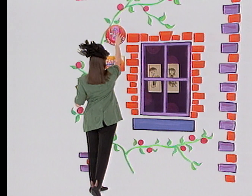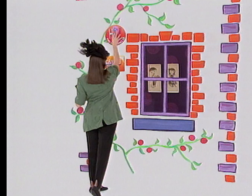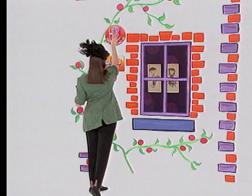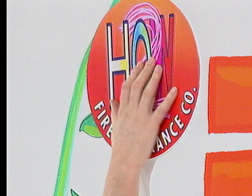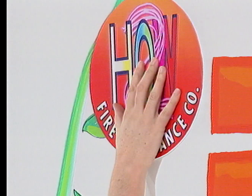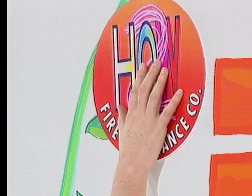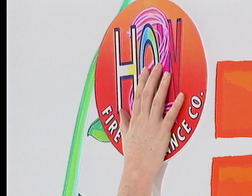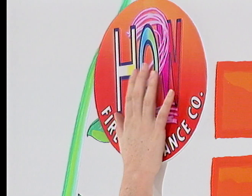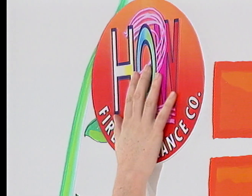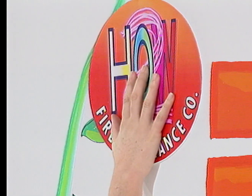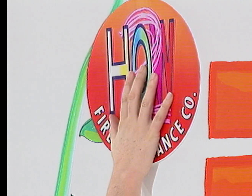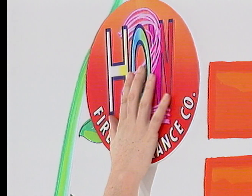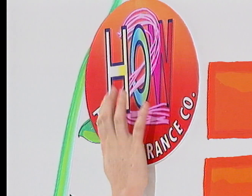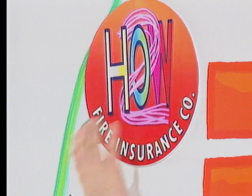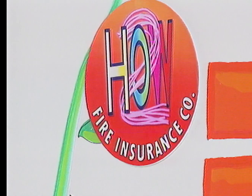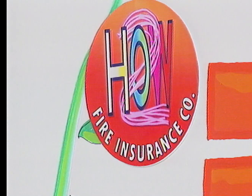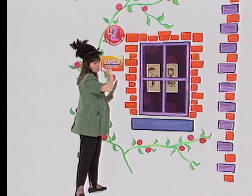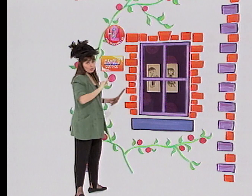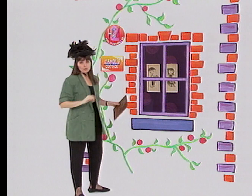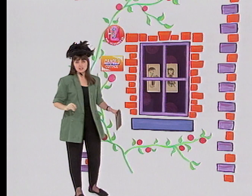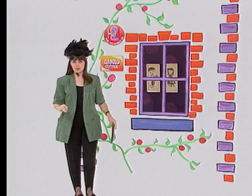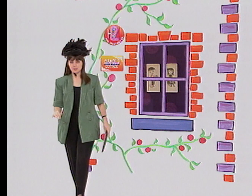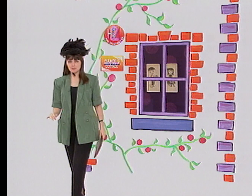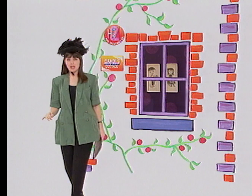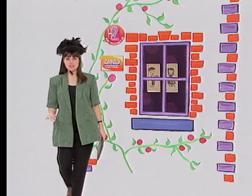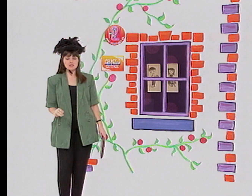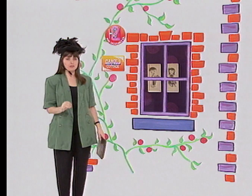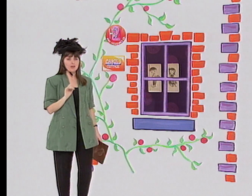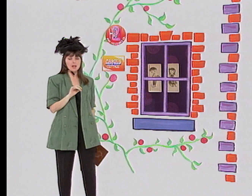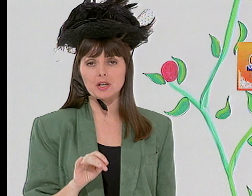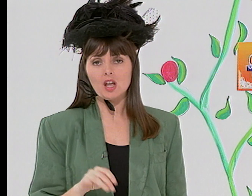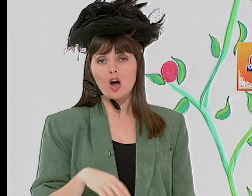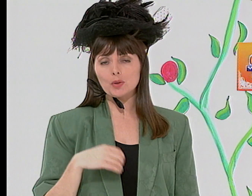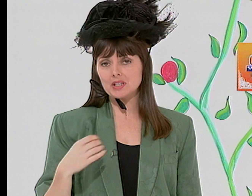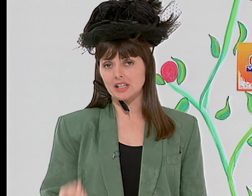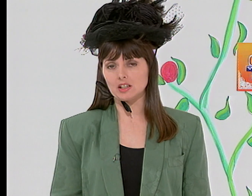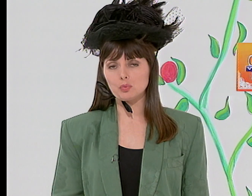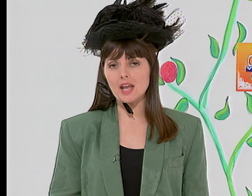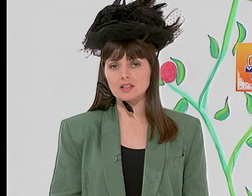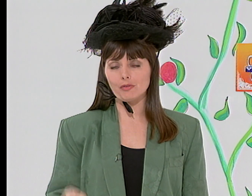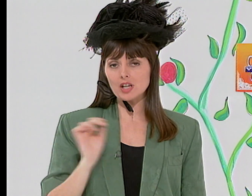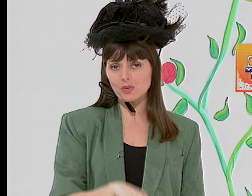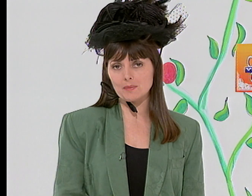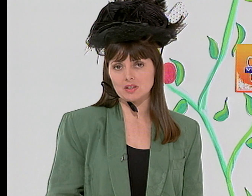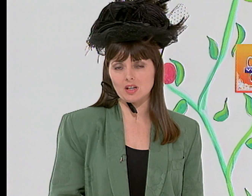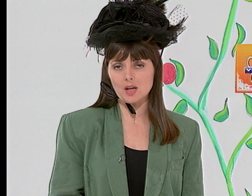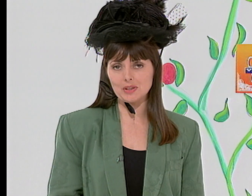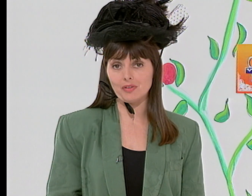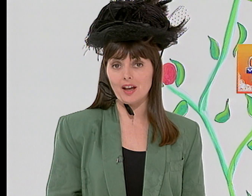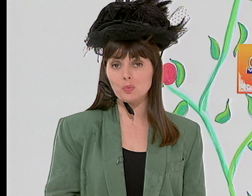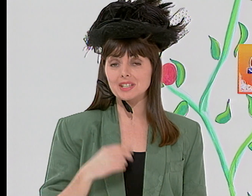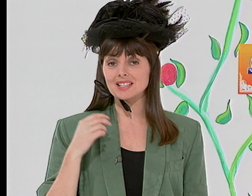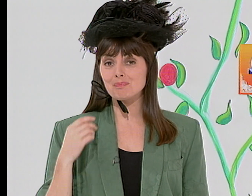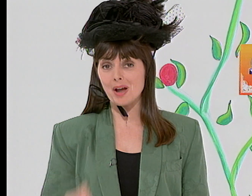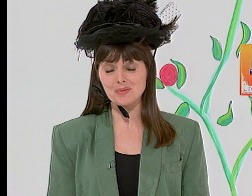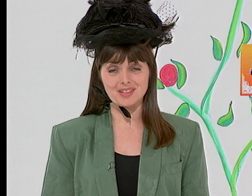just in case anything happens. Now, the insurance companies paid the firemen on a particular rate. The first firemen to turn up at the